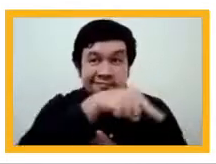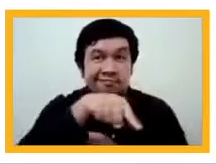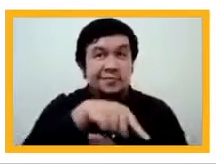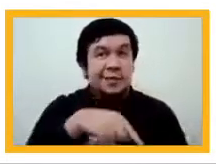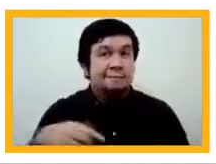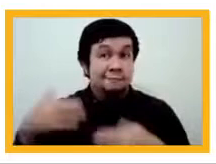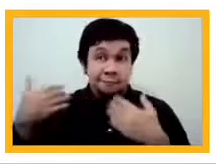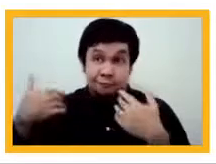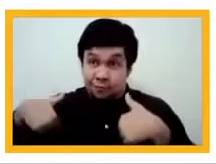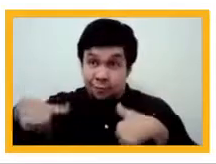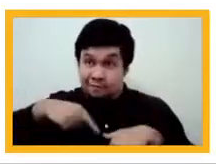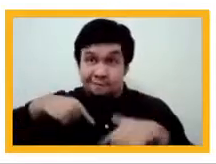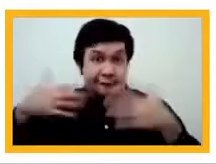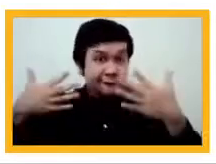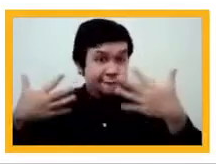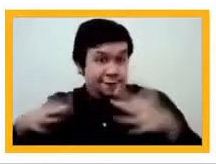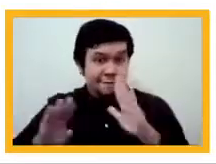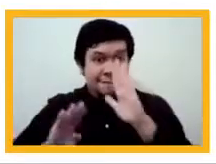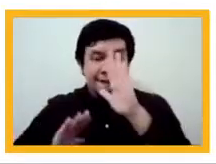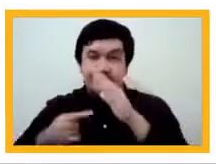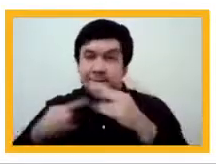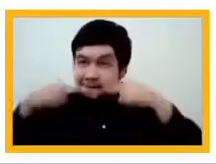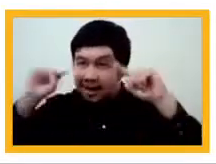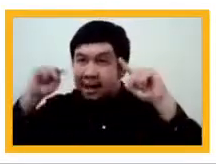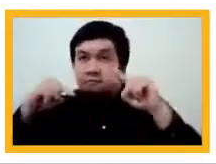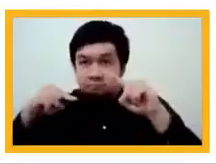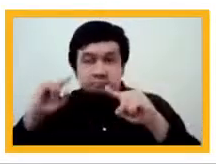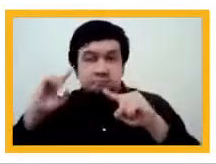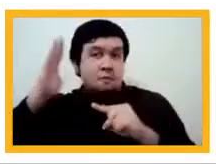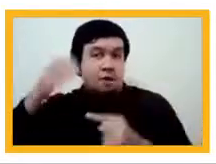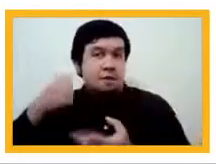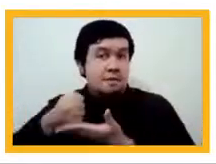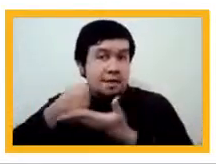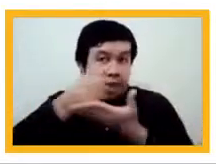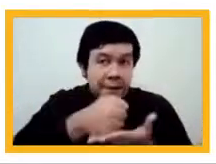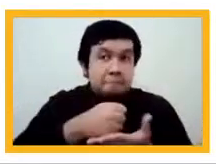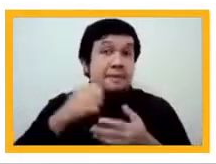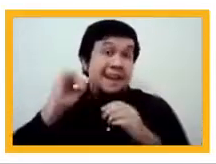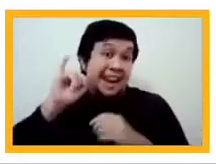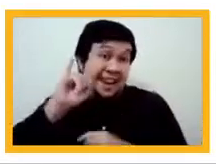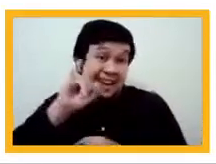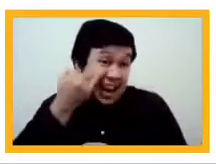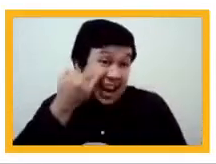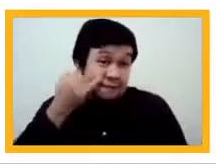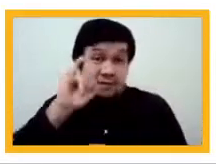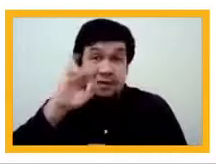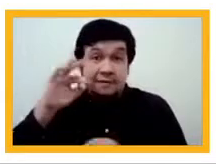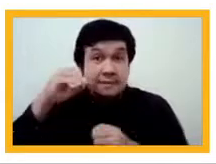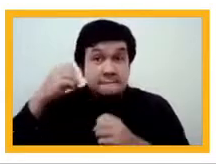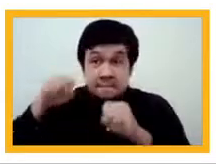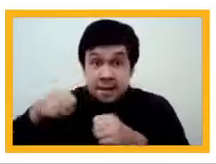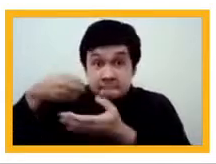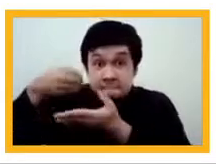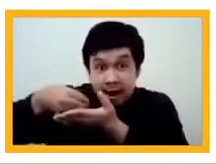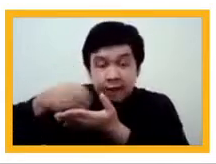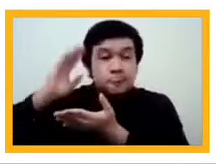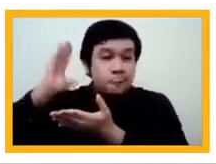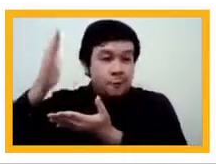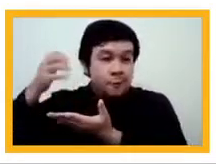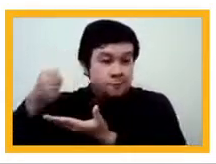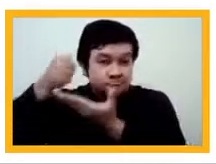support some fund first, and I think they needed to build some